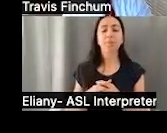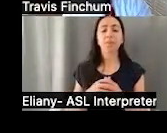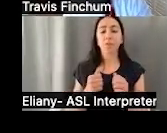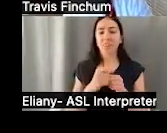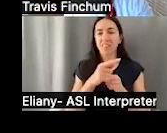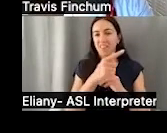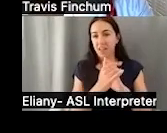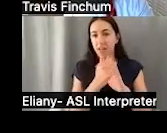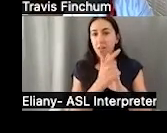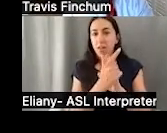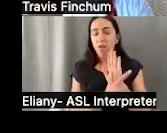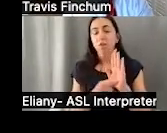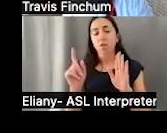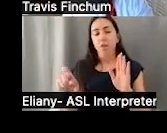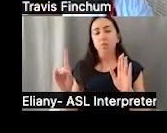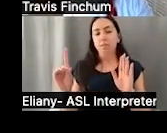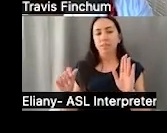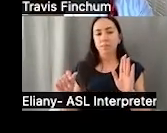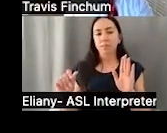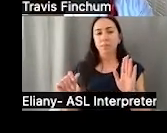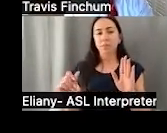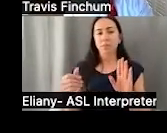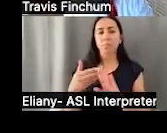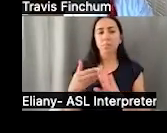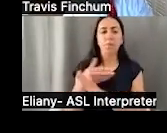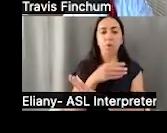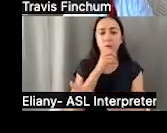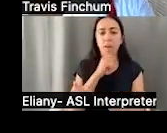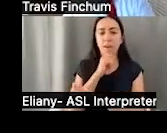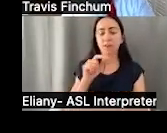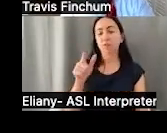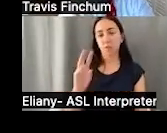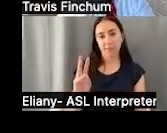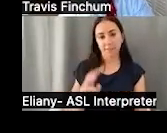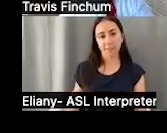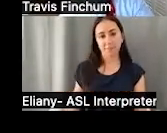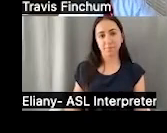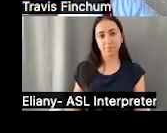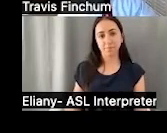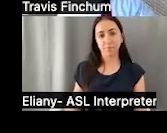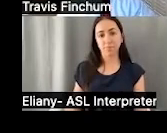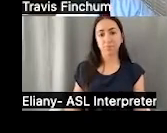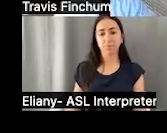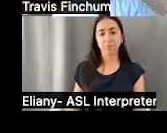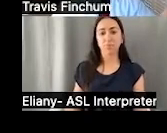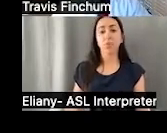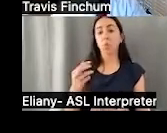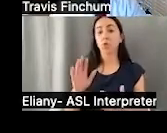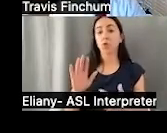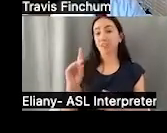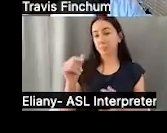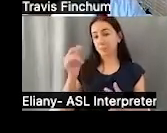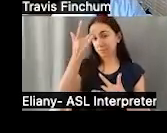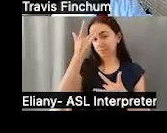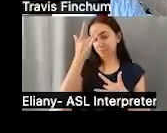to have been disabled prior to the age of 26. Or at least your disabling condition has to have